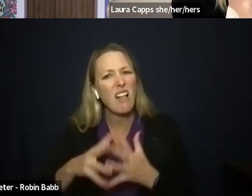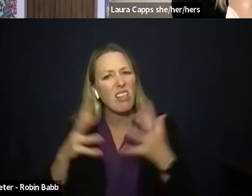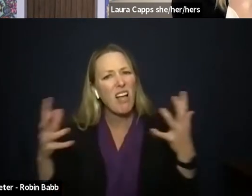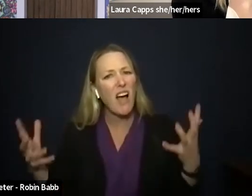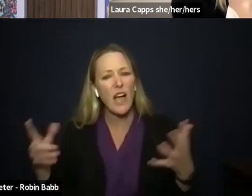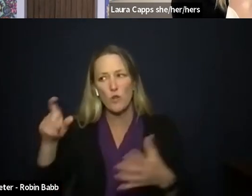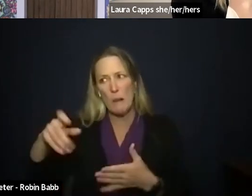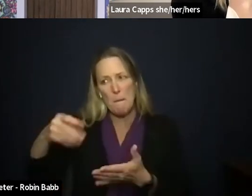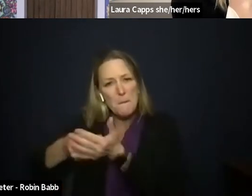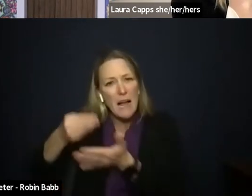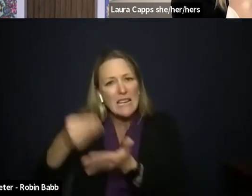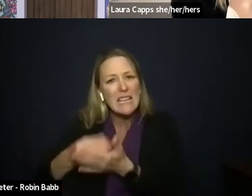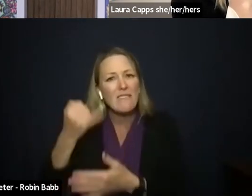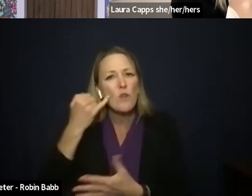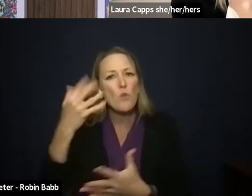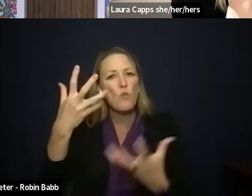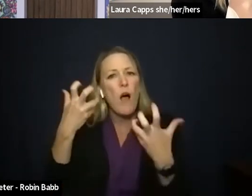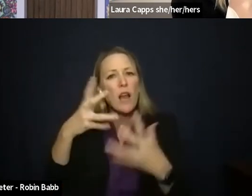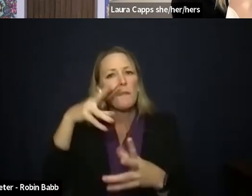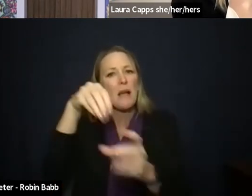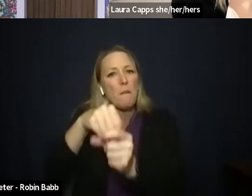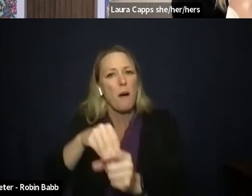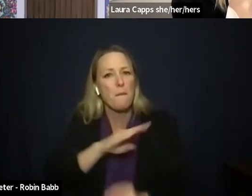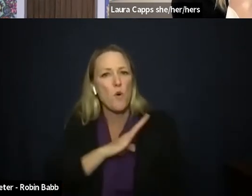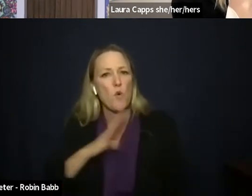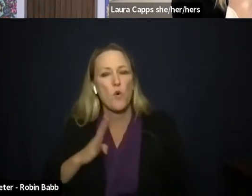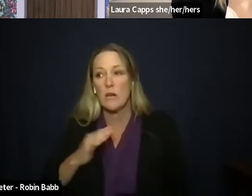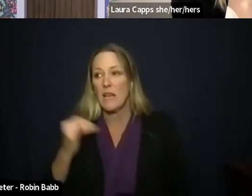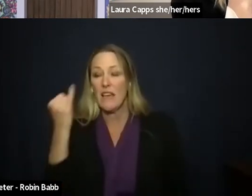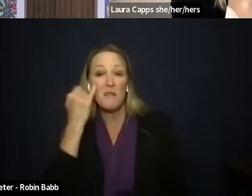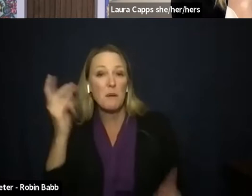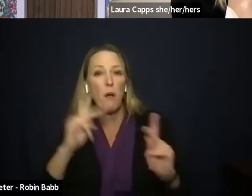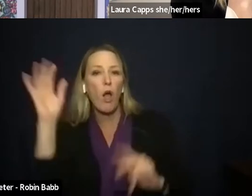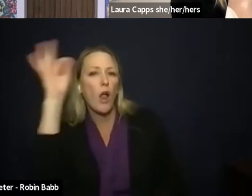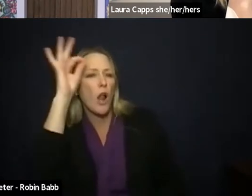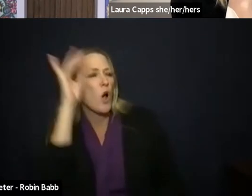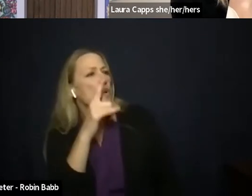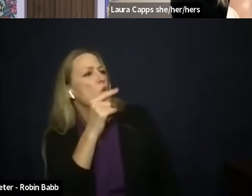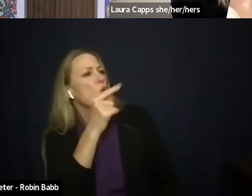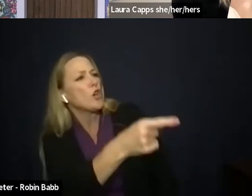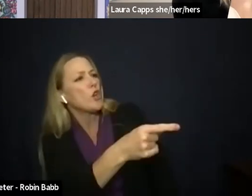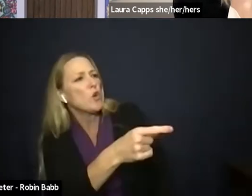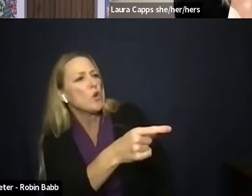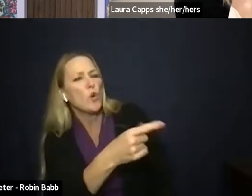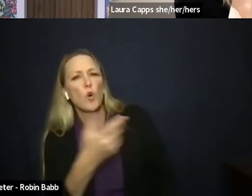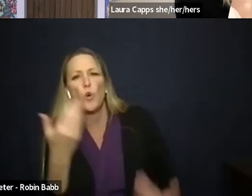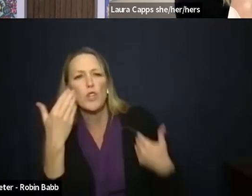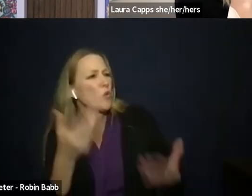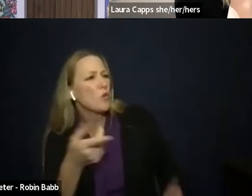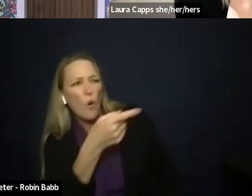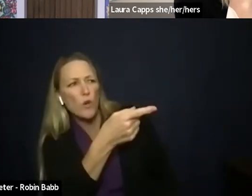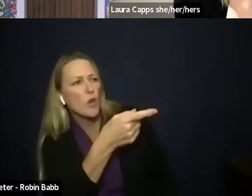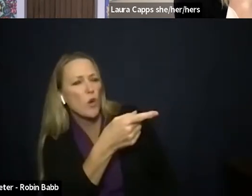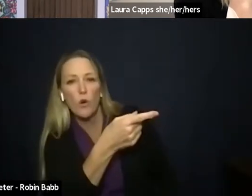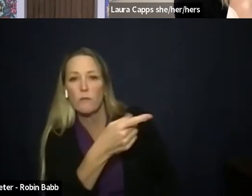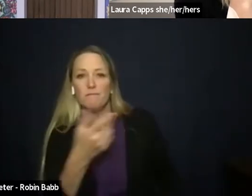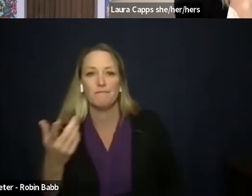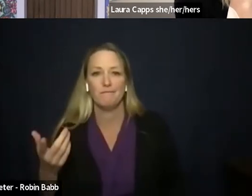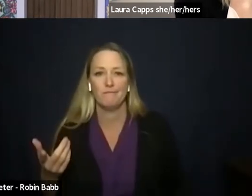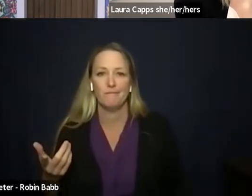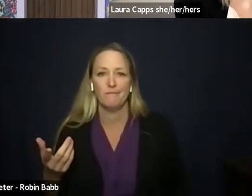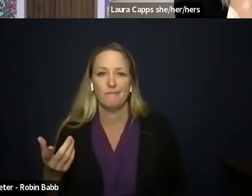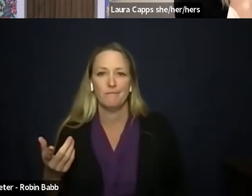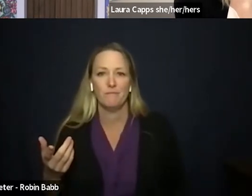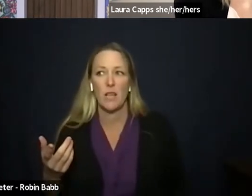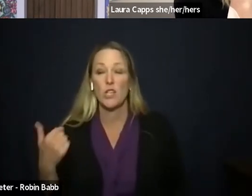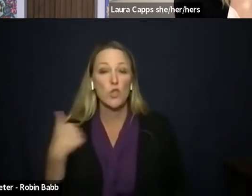to keep that if you're under known not known you know that makes it harder so it doesn't necessarily mean that we're going to get the representation if we